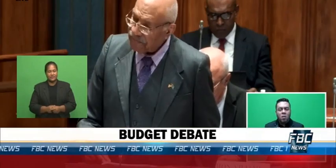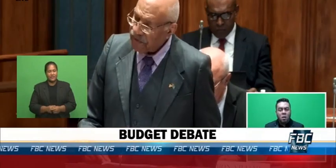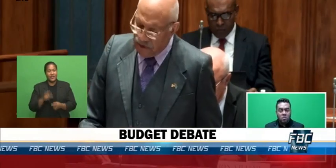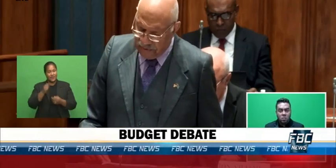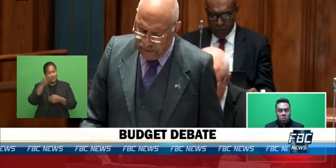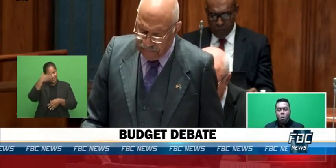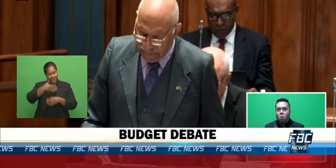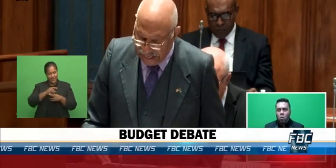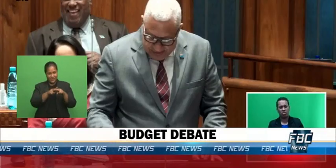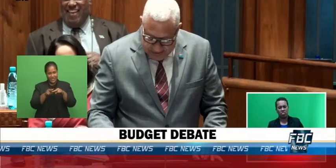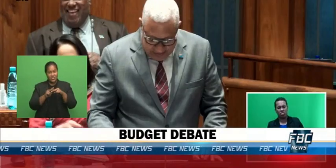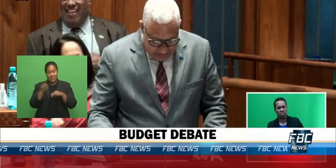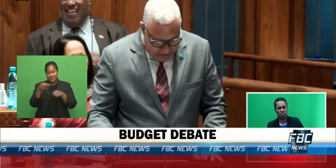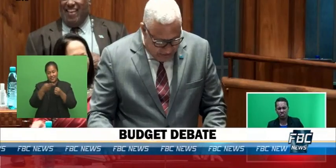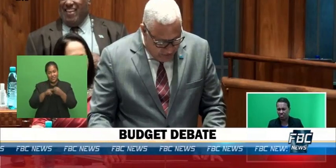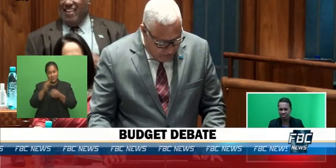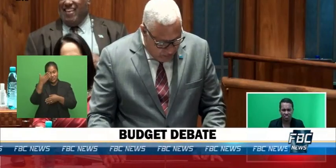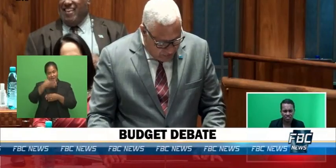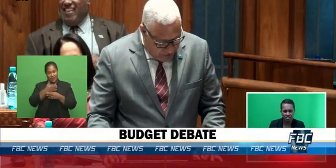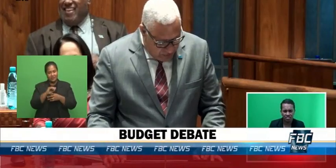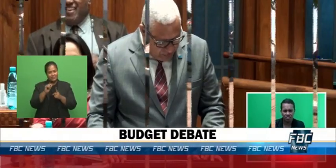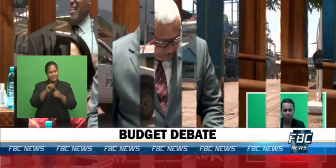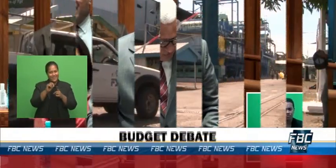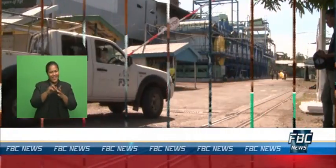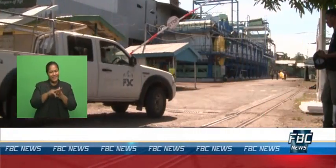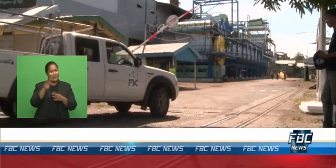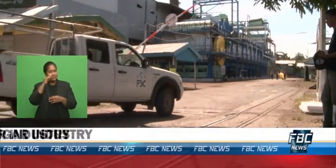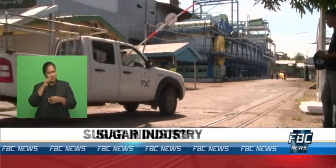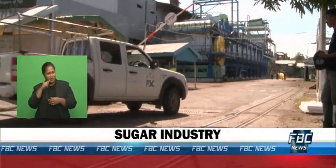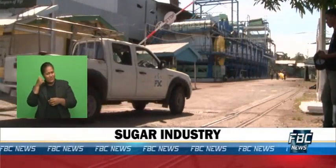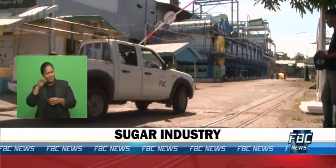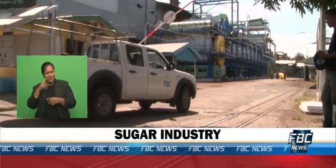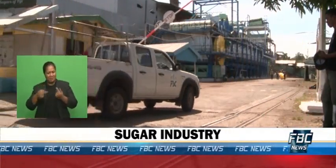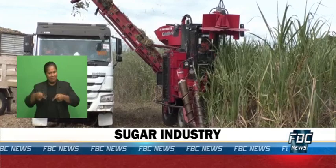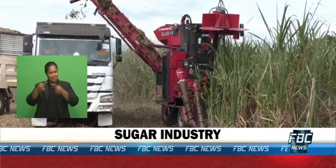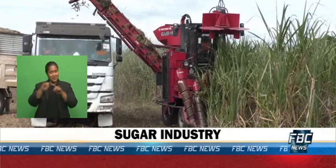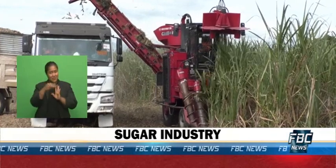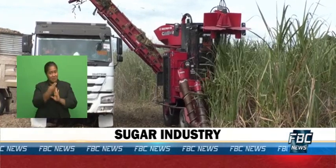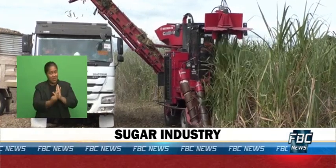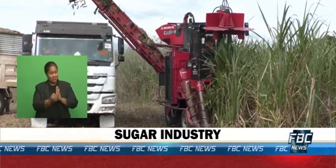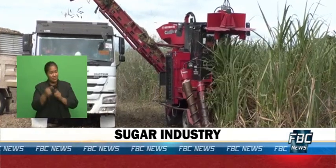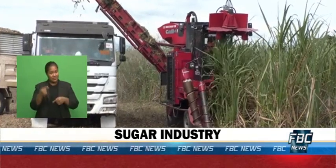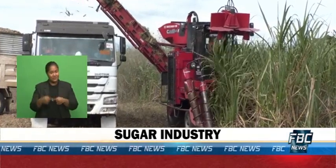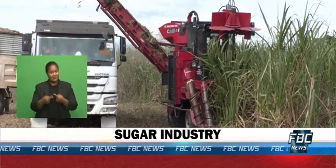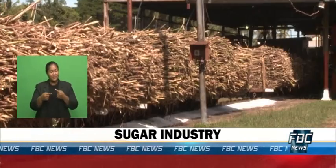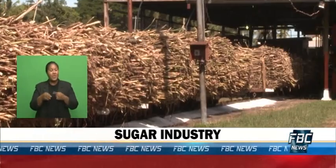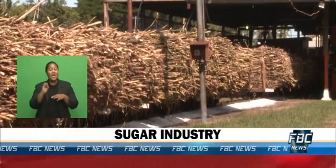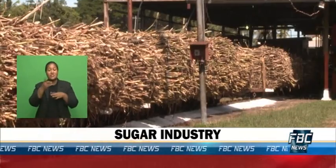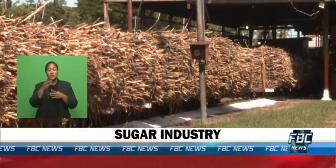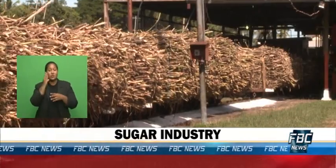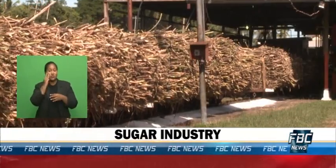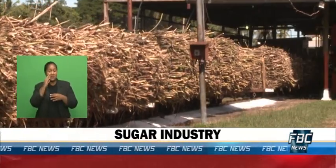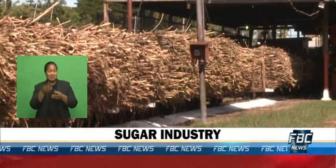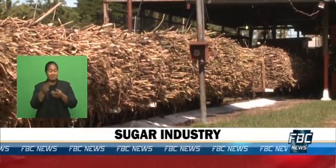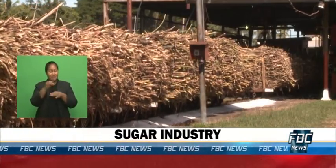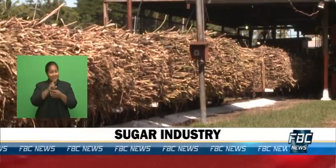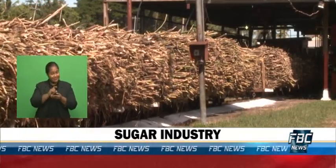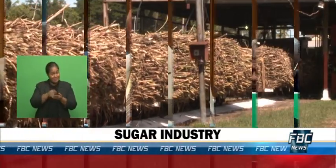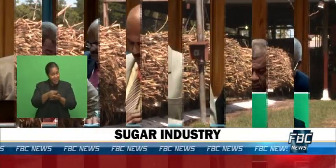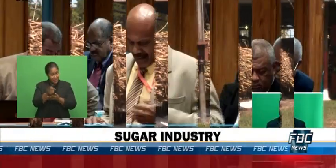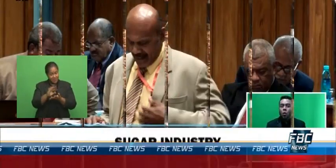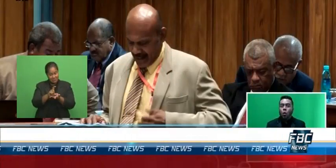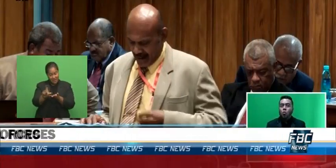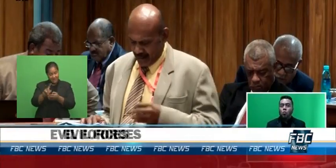Good evening, Fiji. In this bulletin, PM and Rambuka go head-on in budget debate. Sugar payment issues clarified in